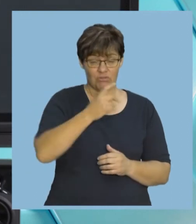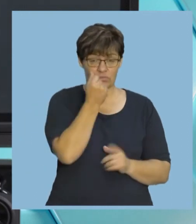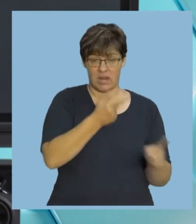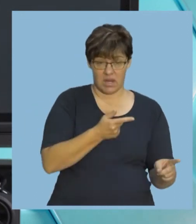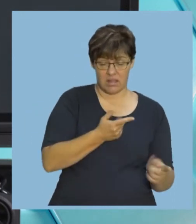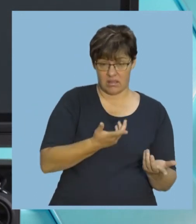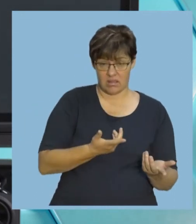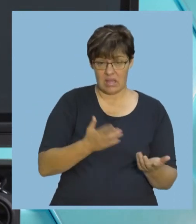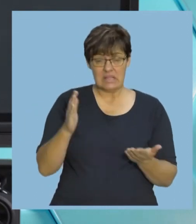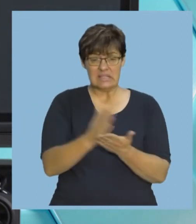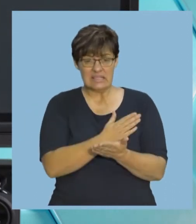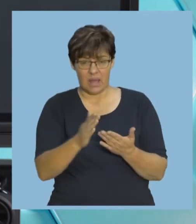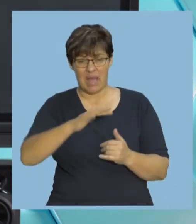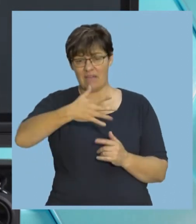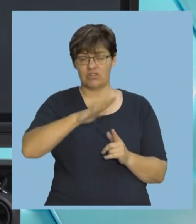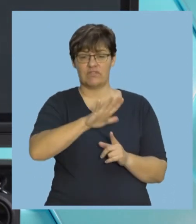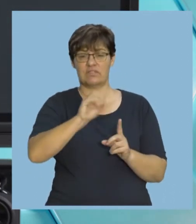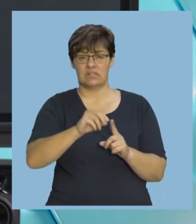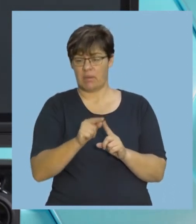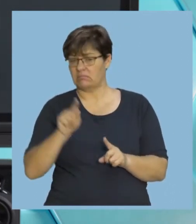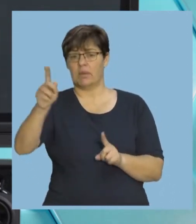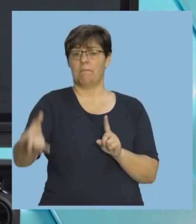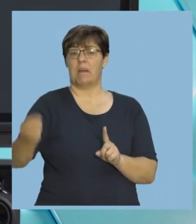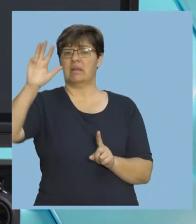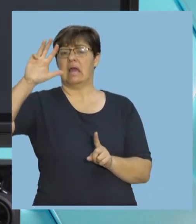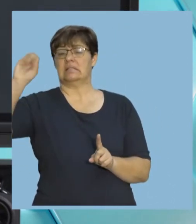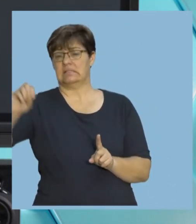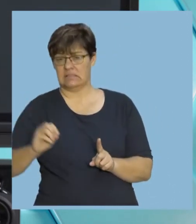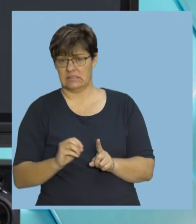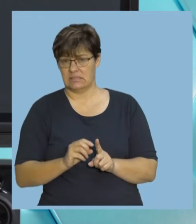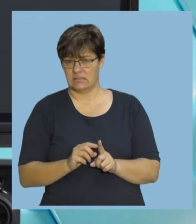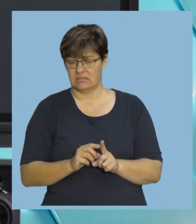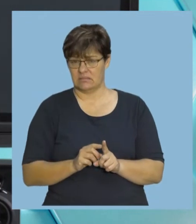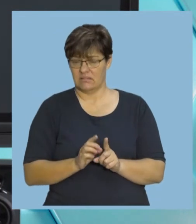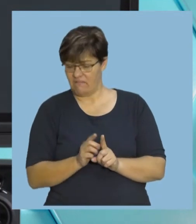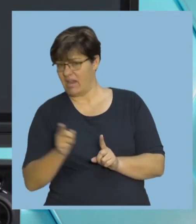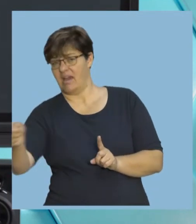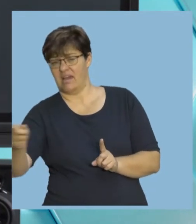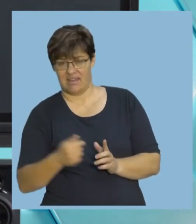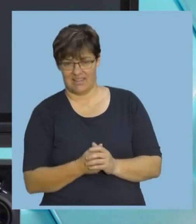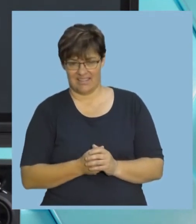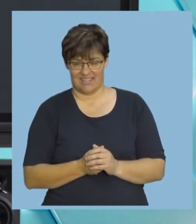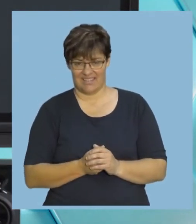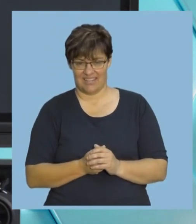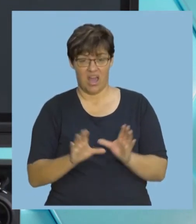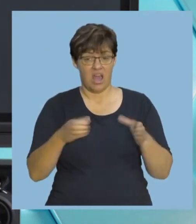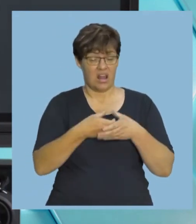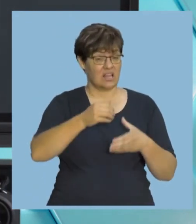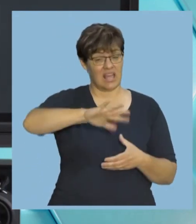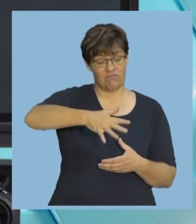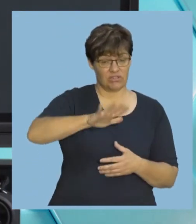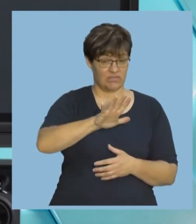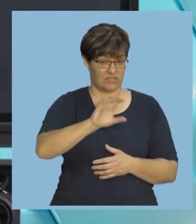the average? There's some people, if the average is 50, but they get 90, far away from mean. If the class